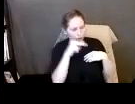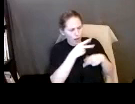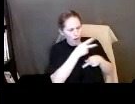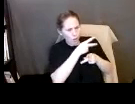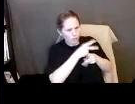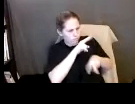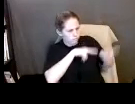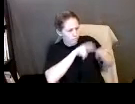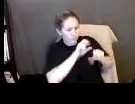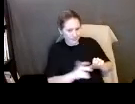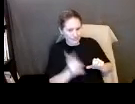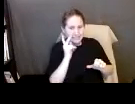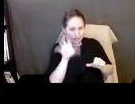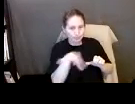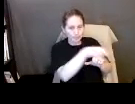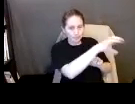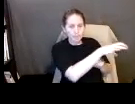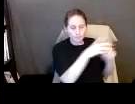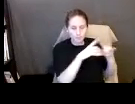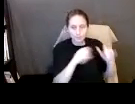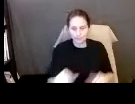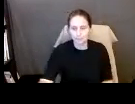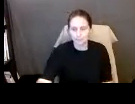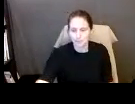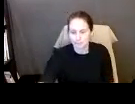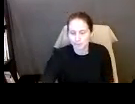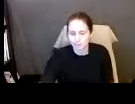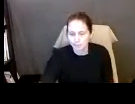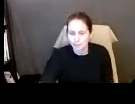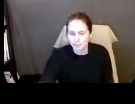posts that can see multiple sites in various directions.